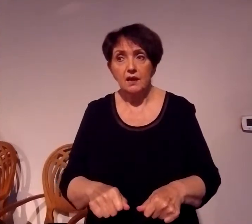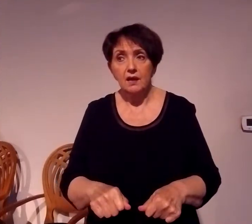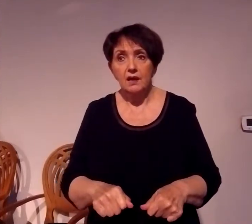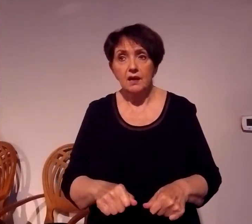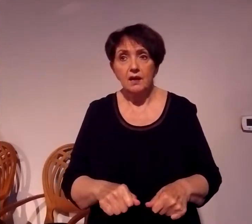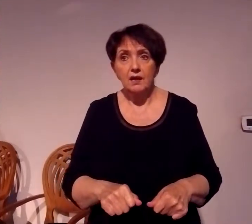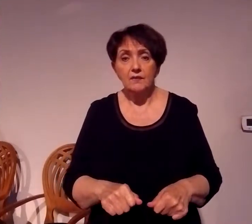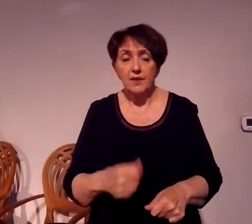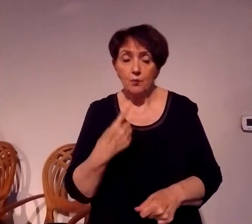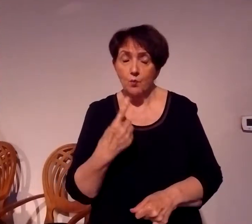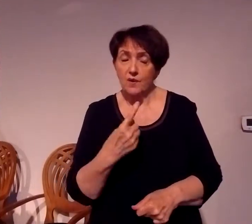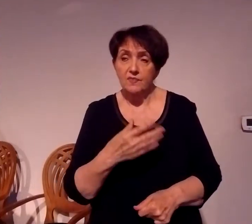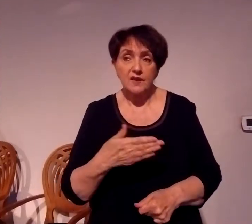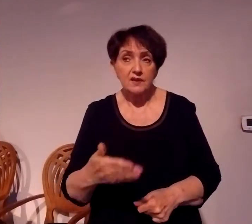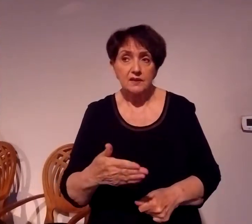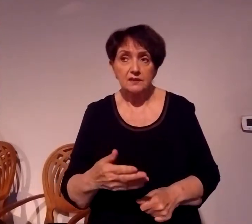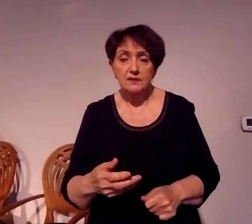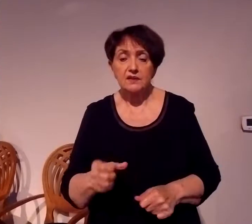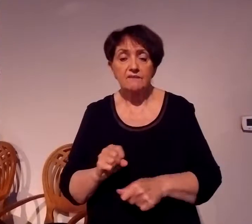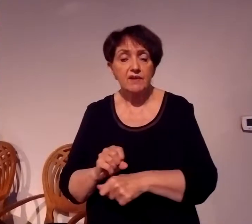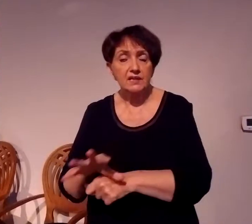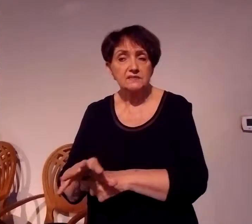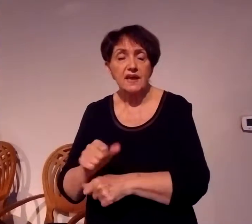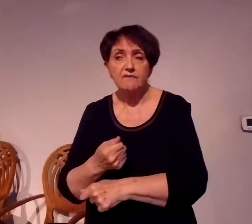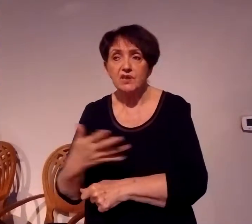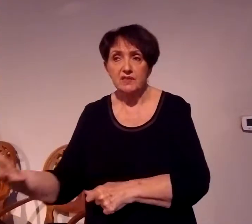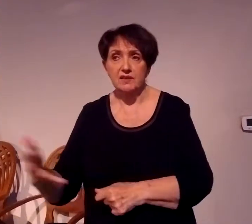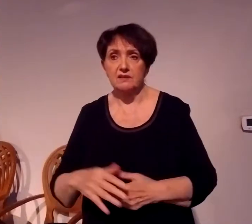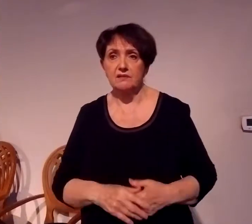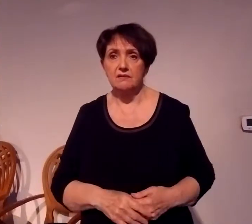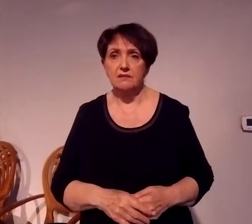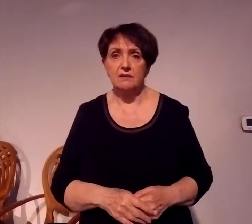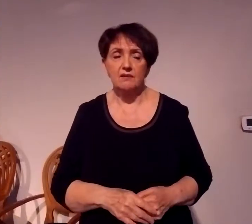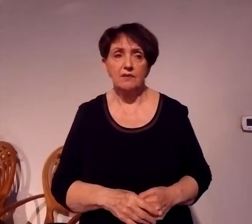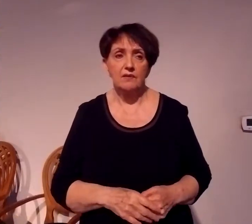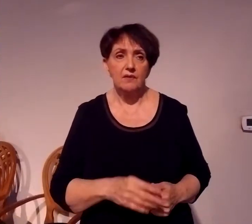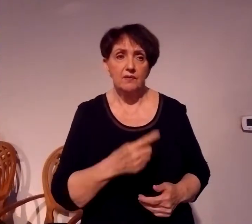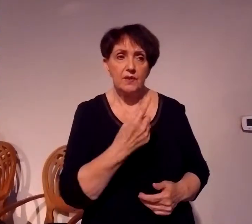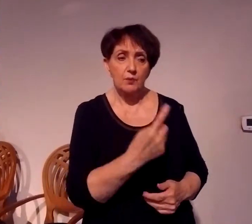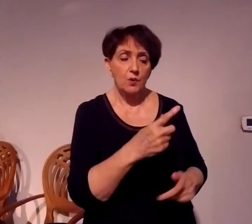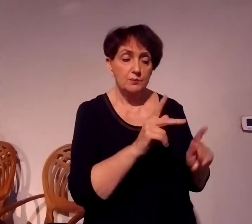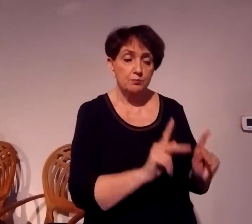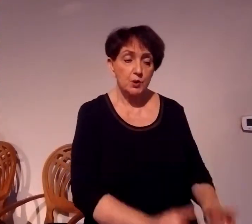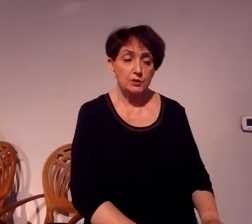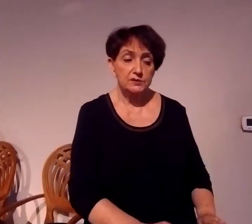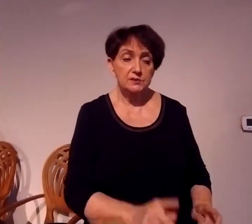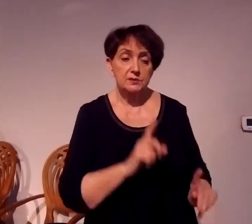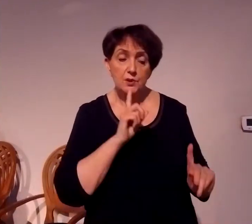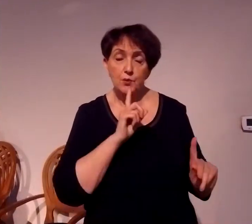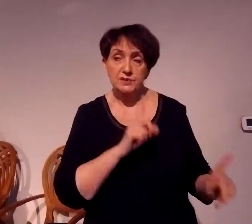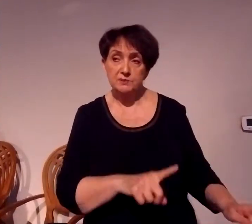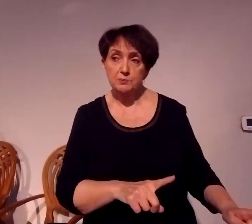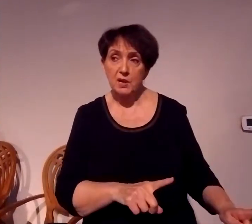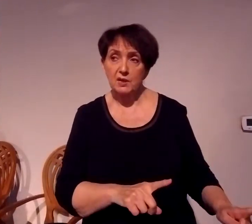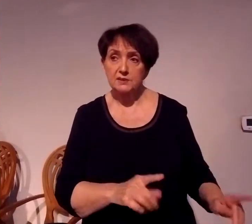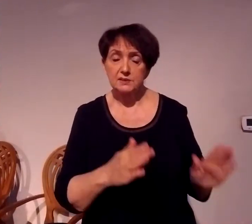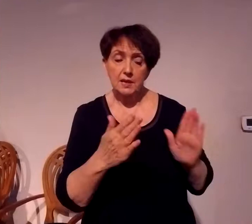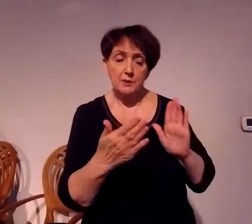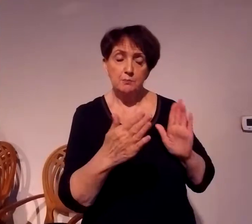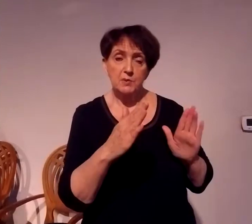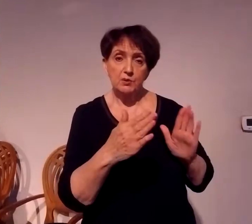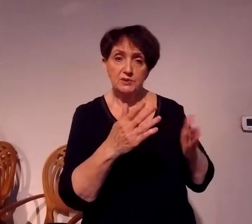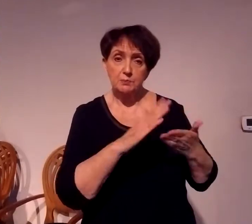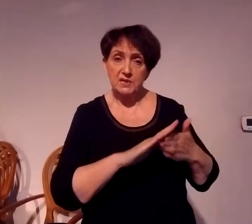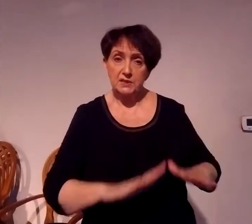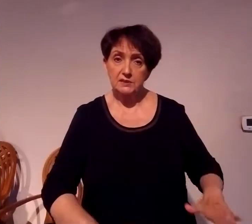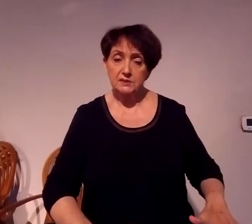that one thing affects everything. That one person who responds mirrors